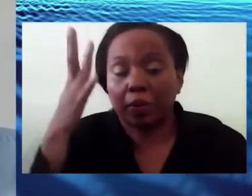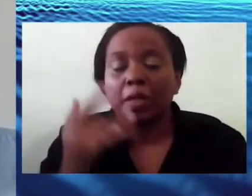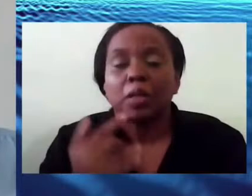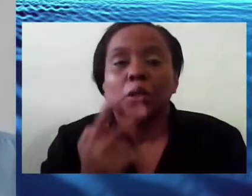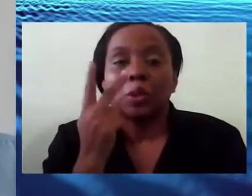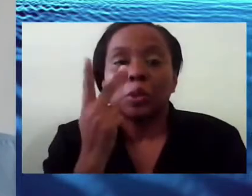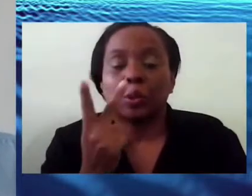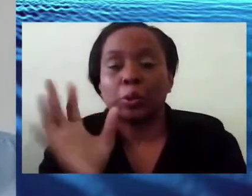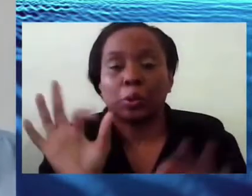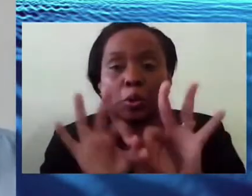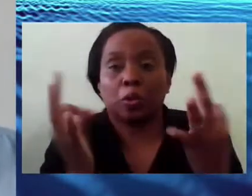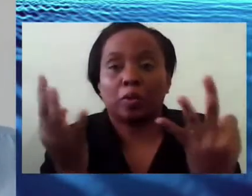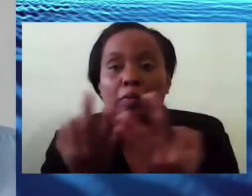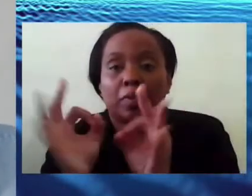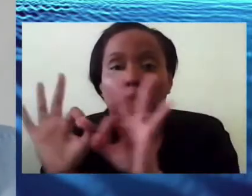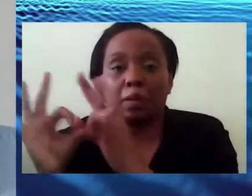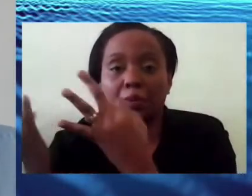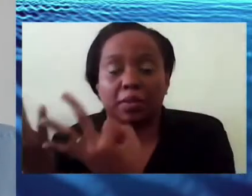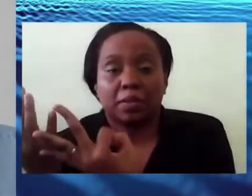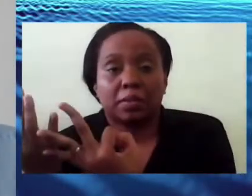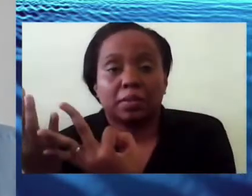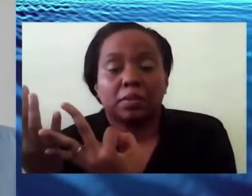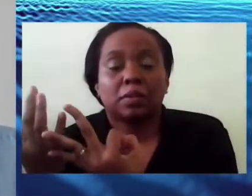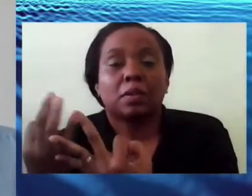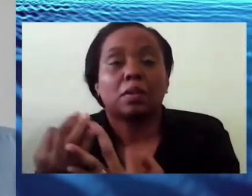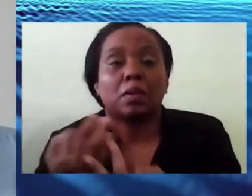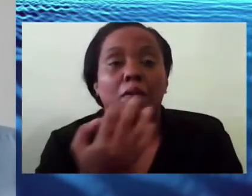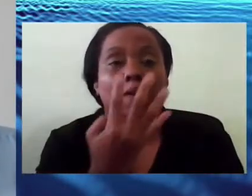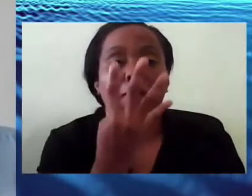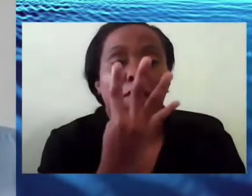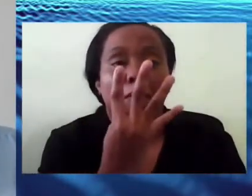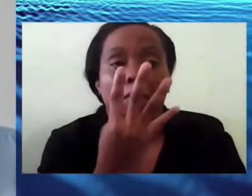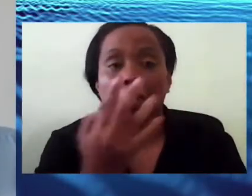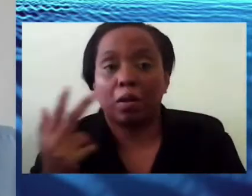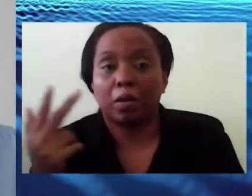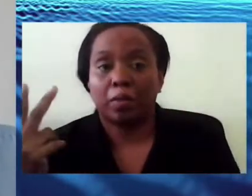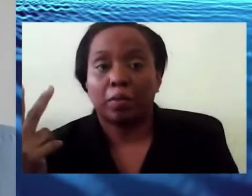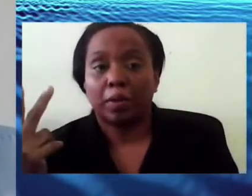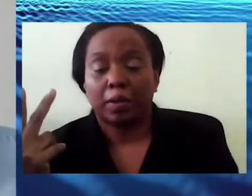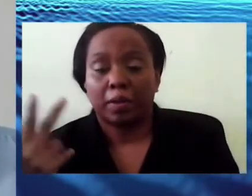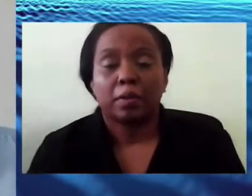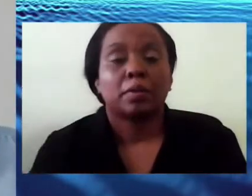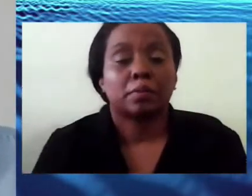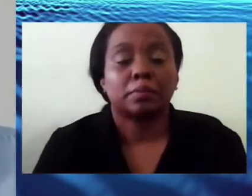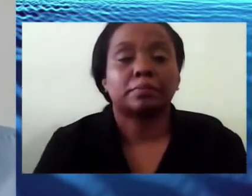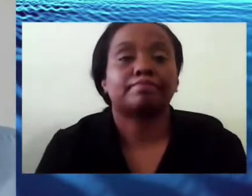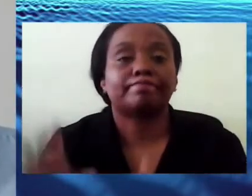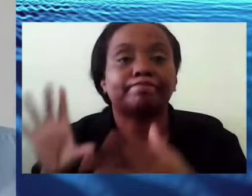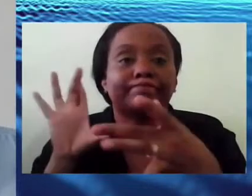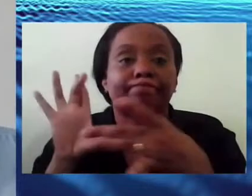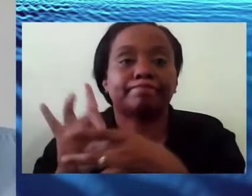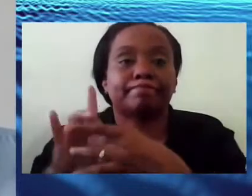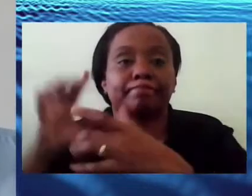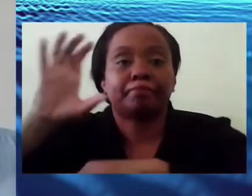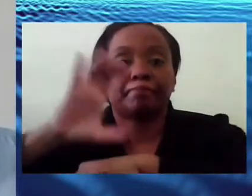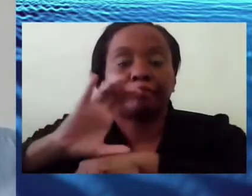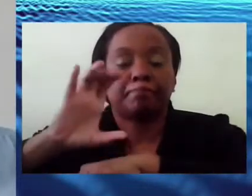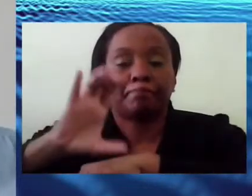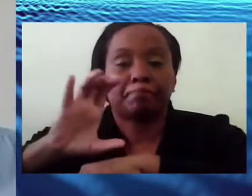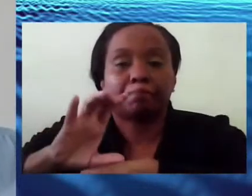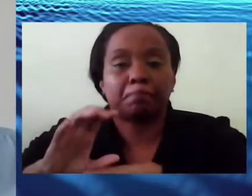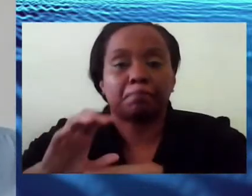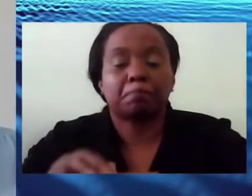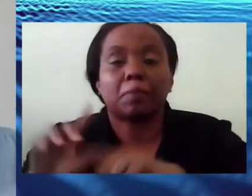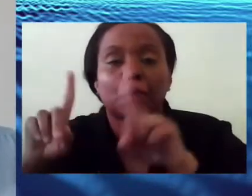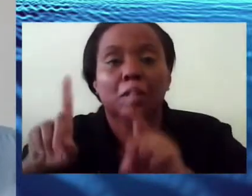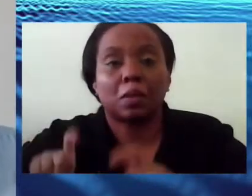north comprising 4 and 3 members each that were directly connected to this church that